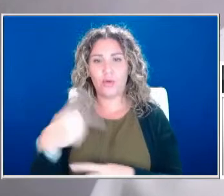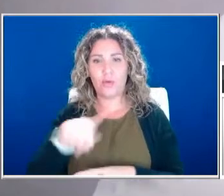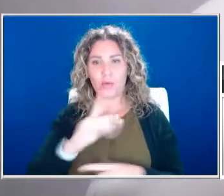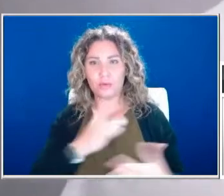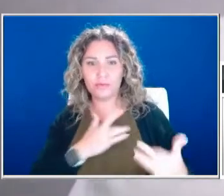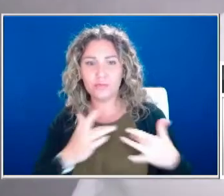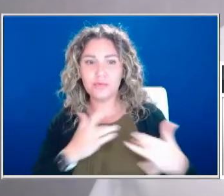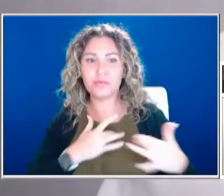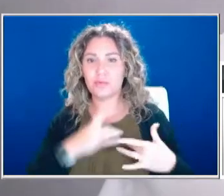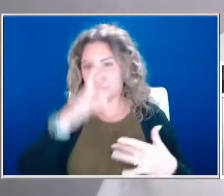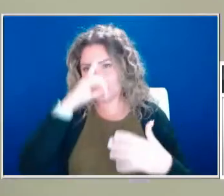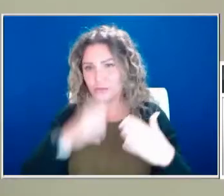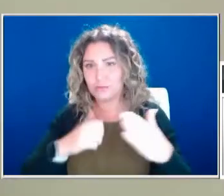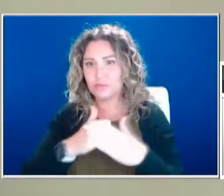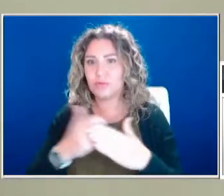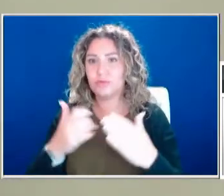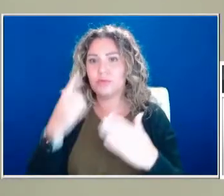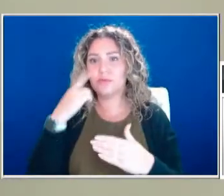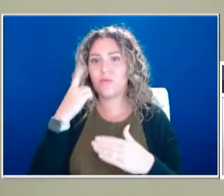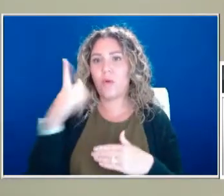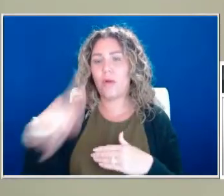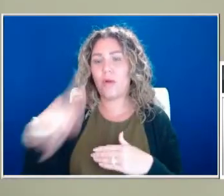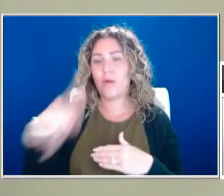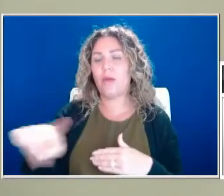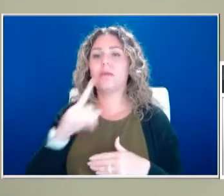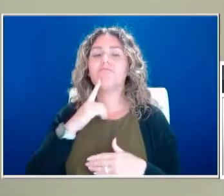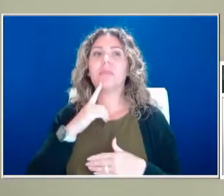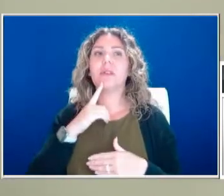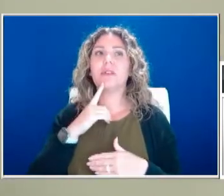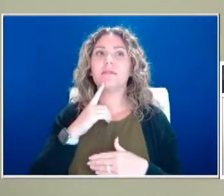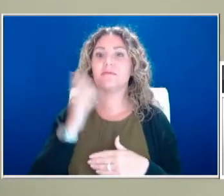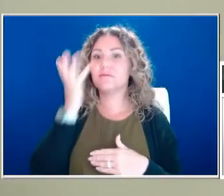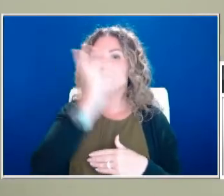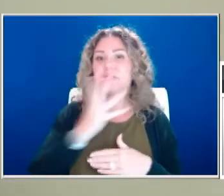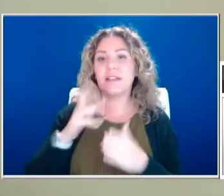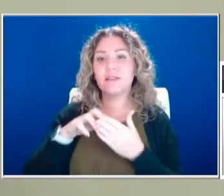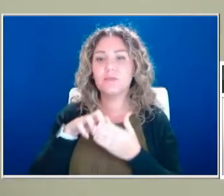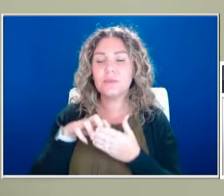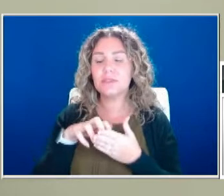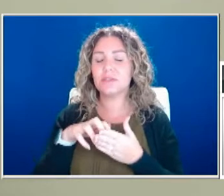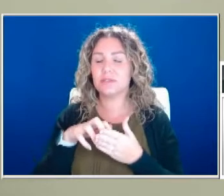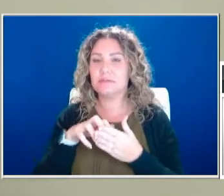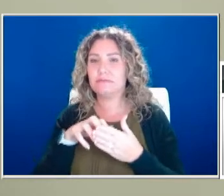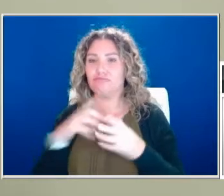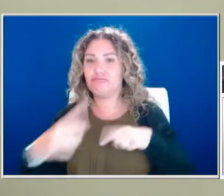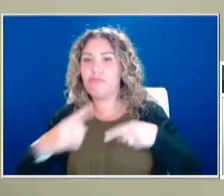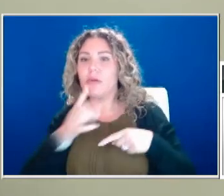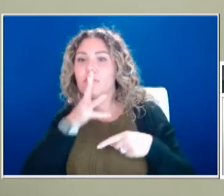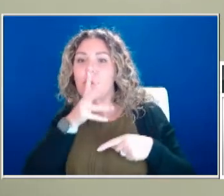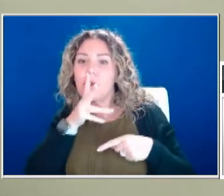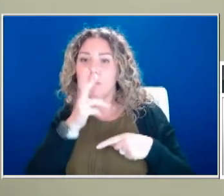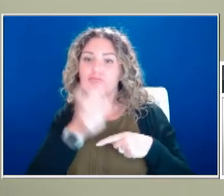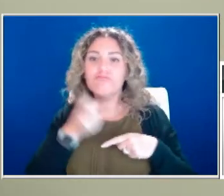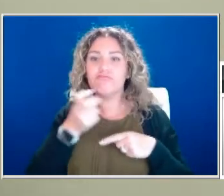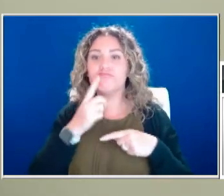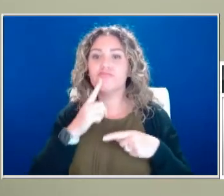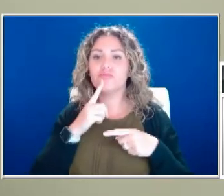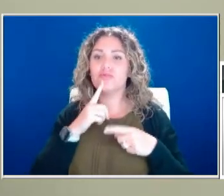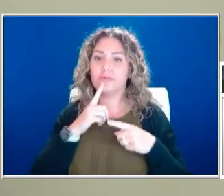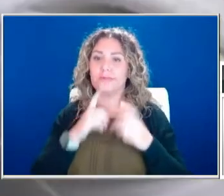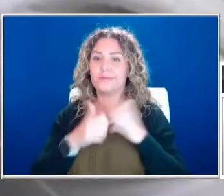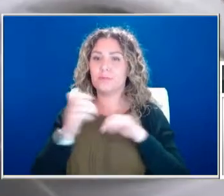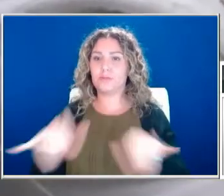symptoms. Face weakness, trouble getting your words out, weakness on one side or the other, those are those main symptoms you really want